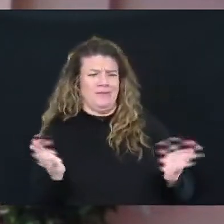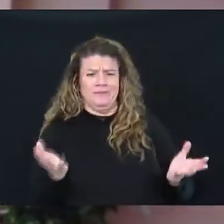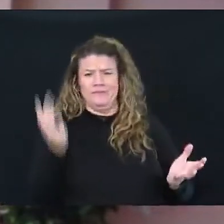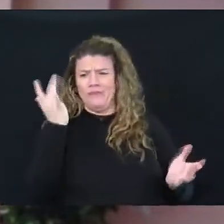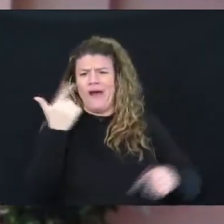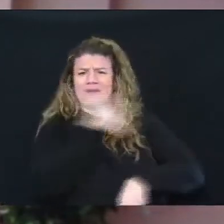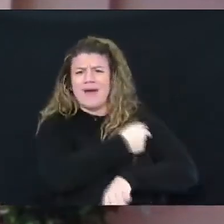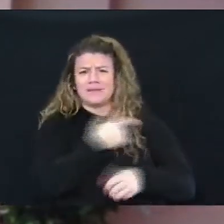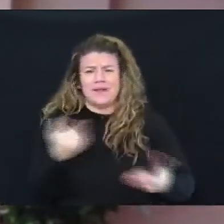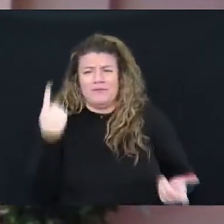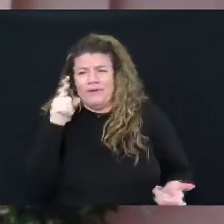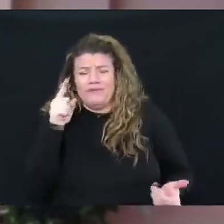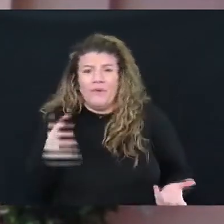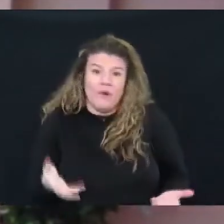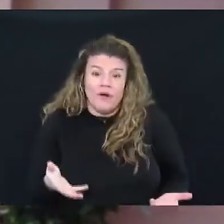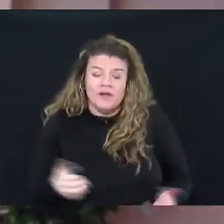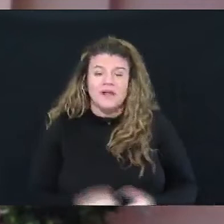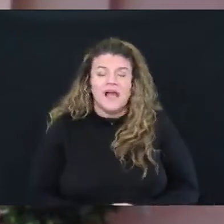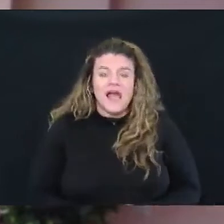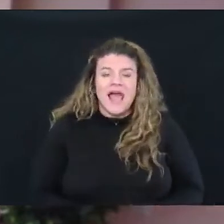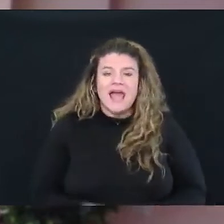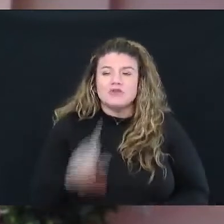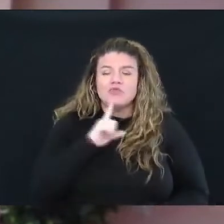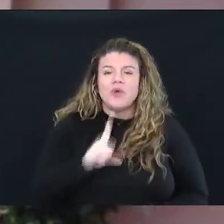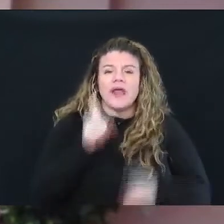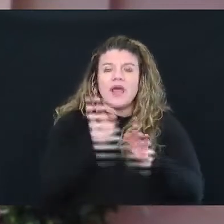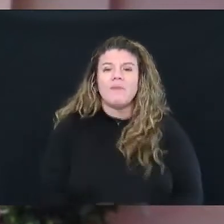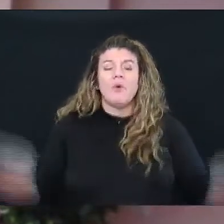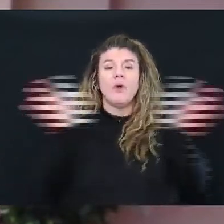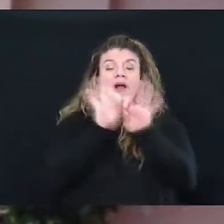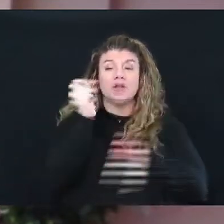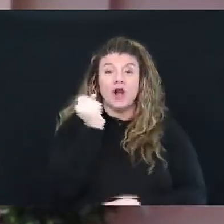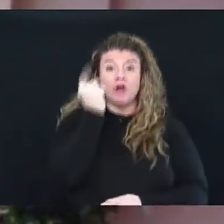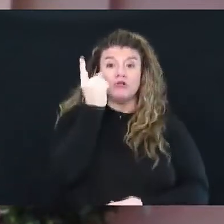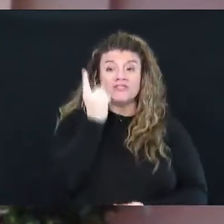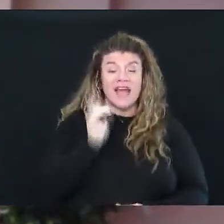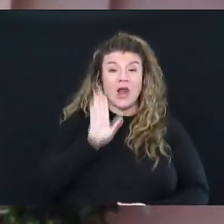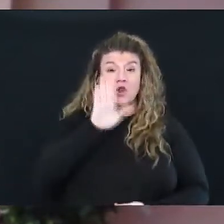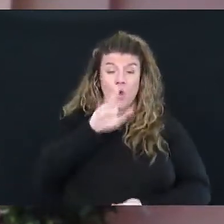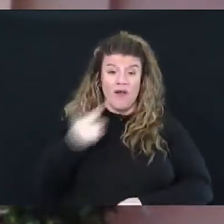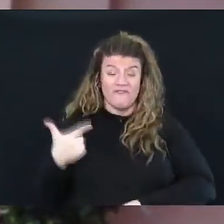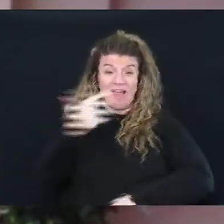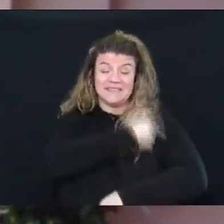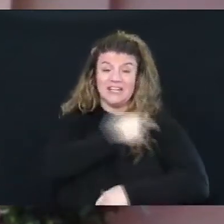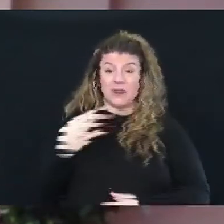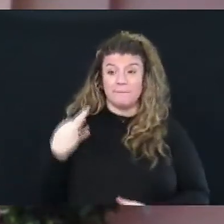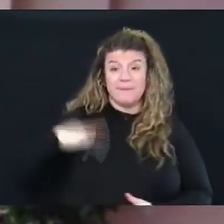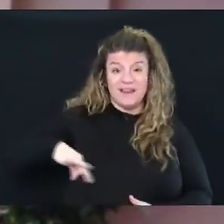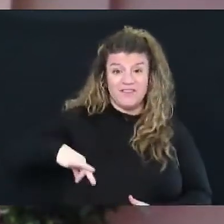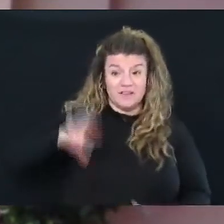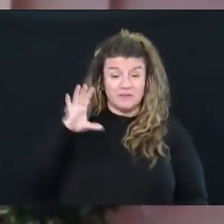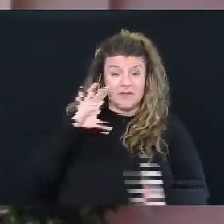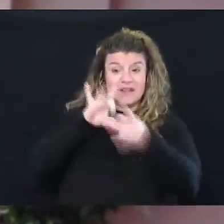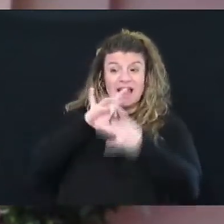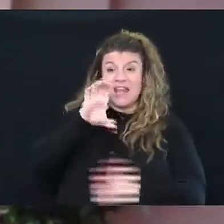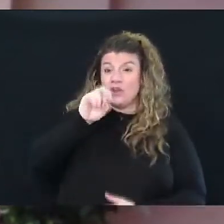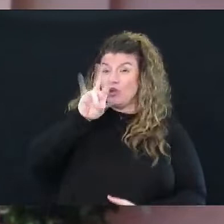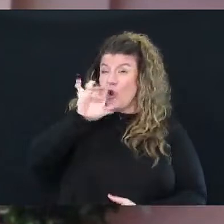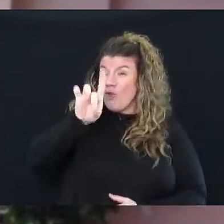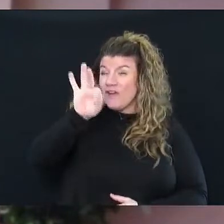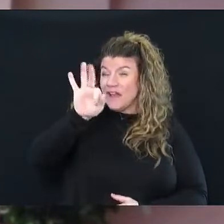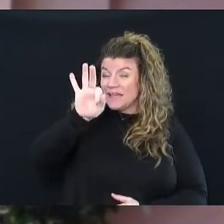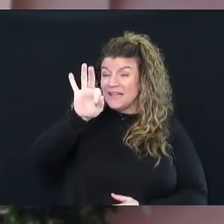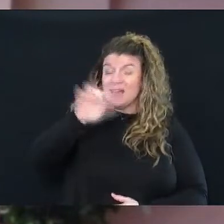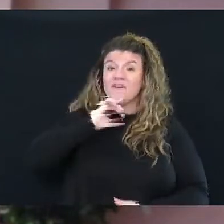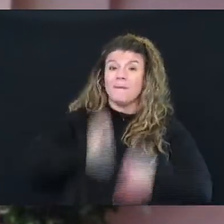vaccinated? And it is really important to understand that the benefit of vaccination for COVID-19, as well as for